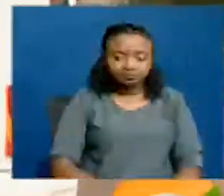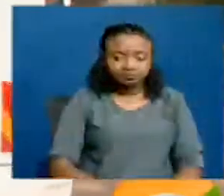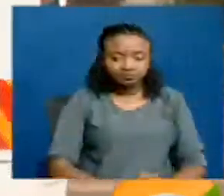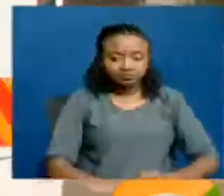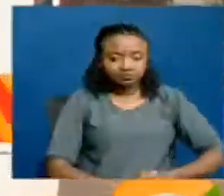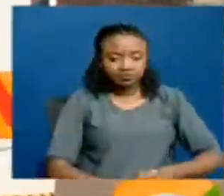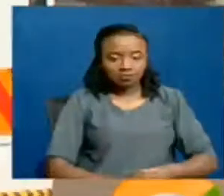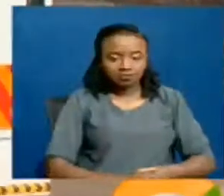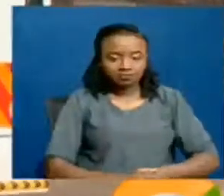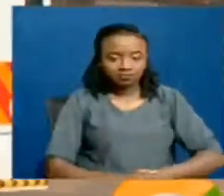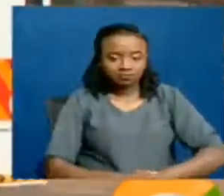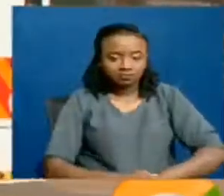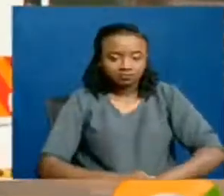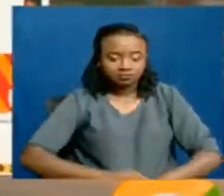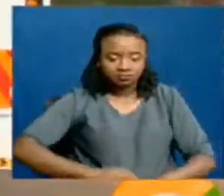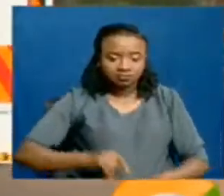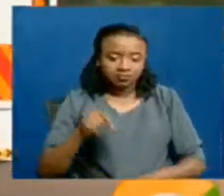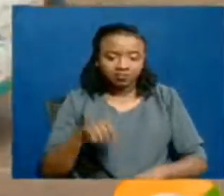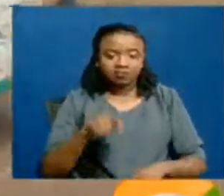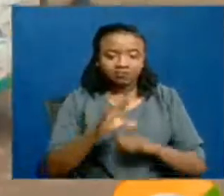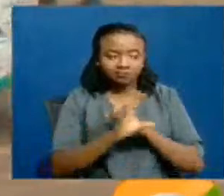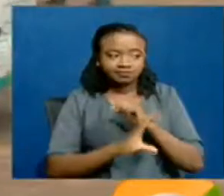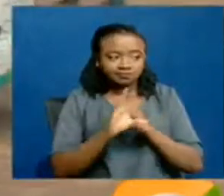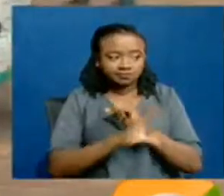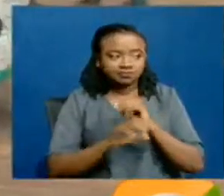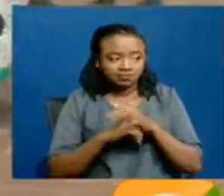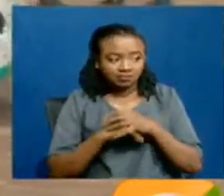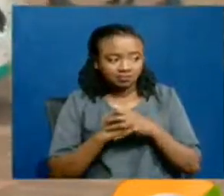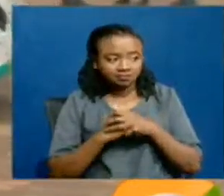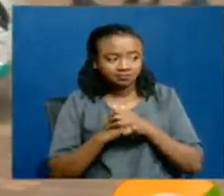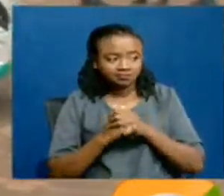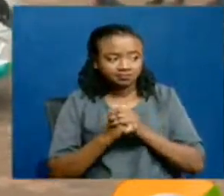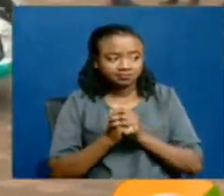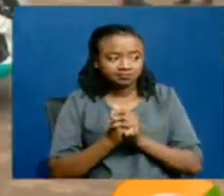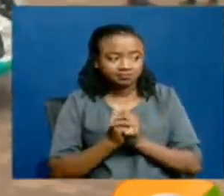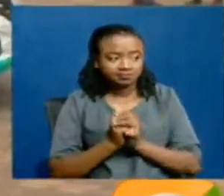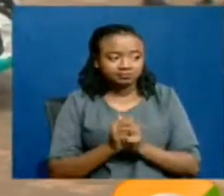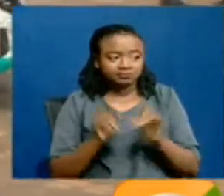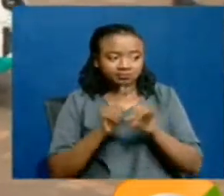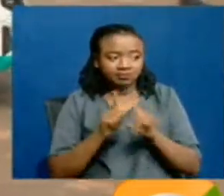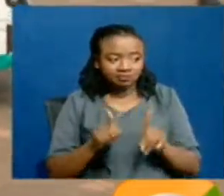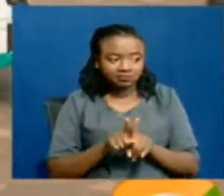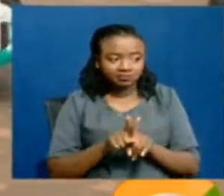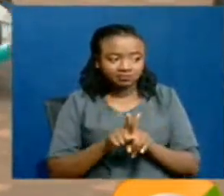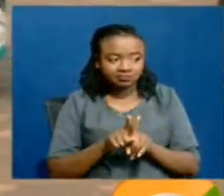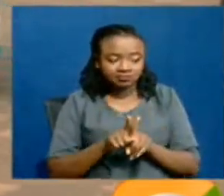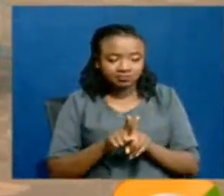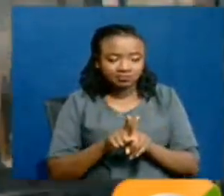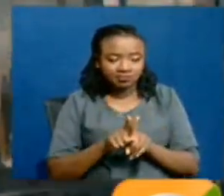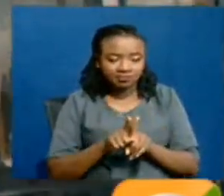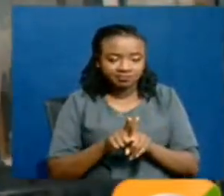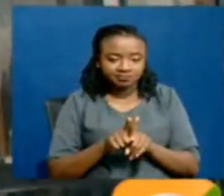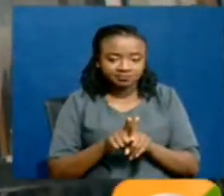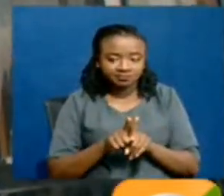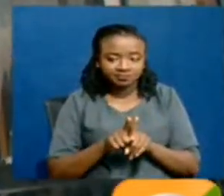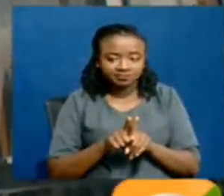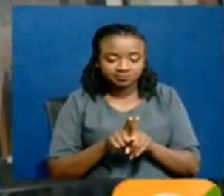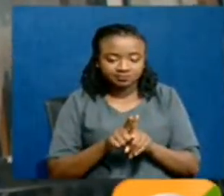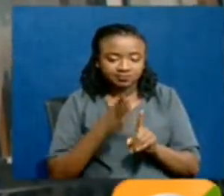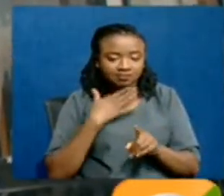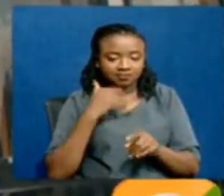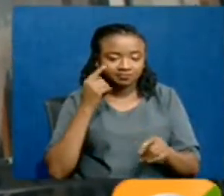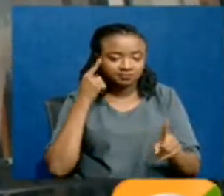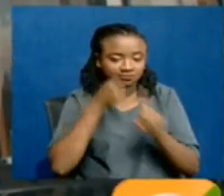The country's push towards electric mobility continues to accelerate, with the transport sector seeing new investments aimed at reducing